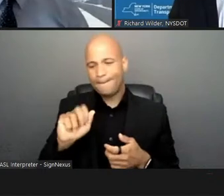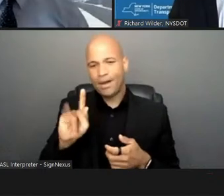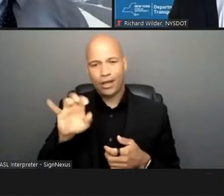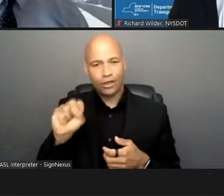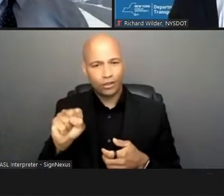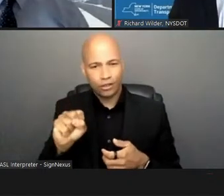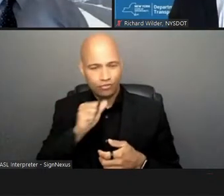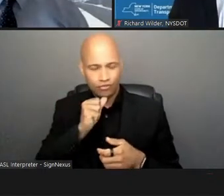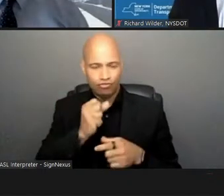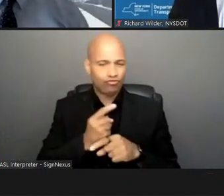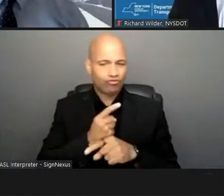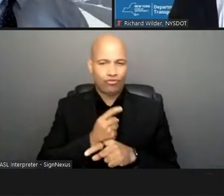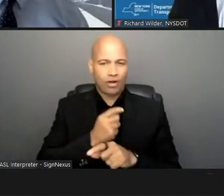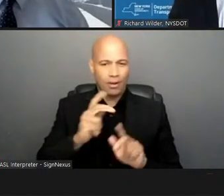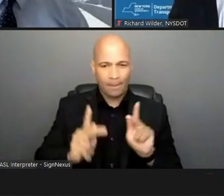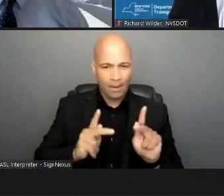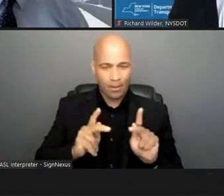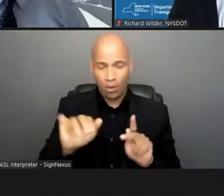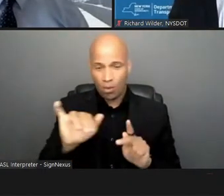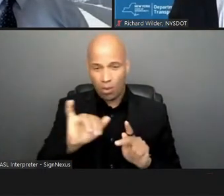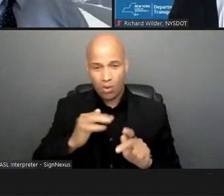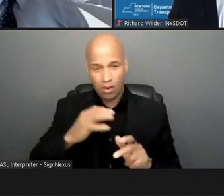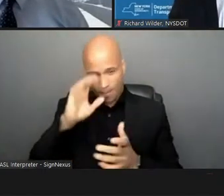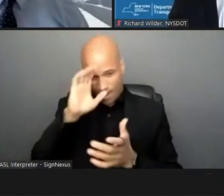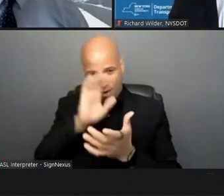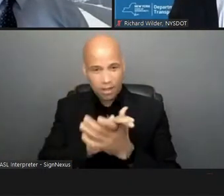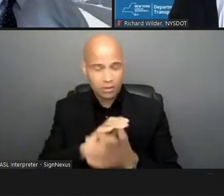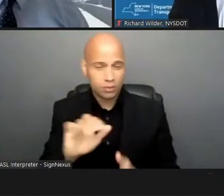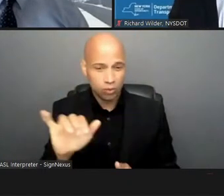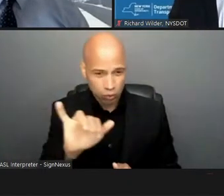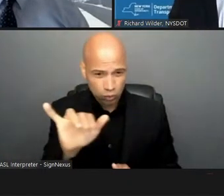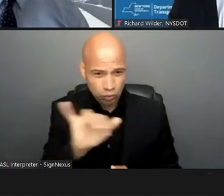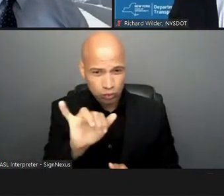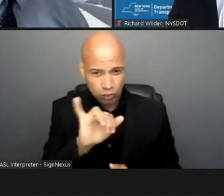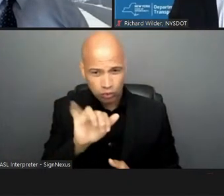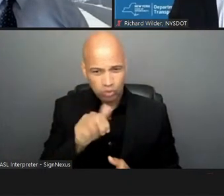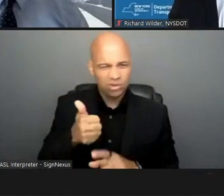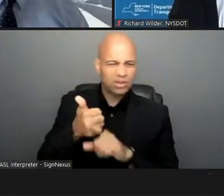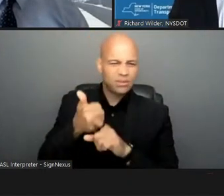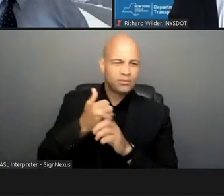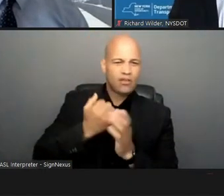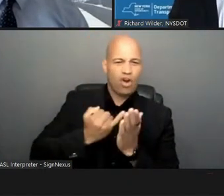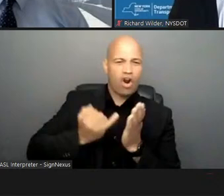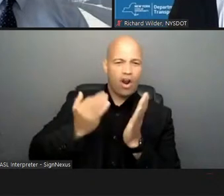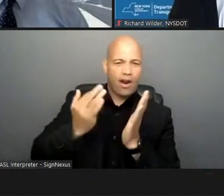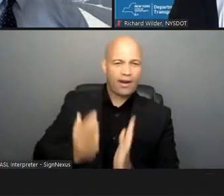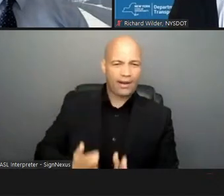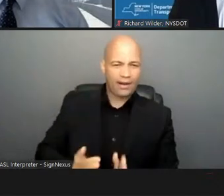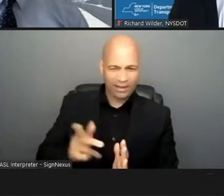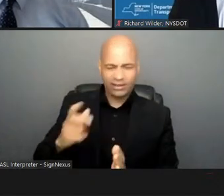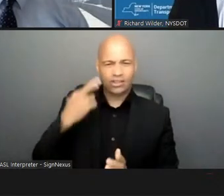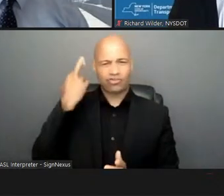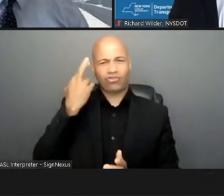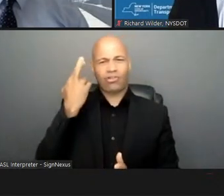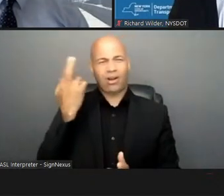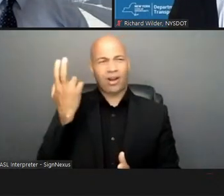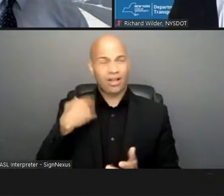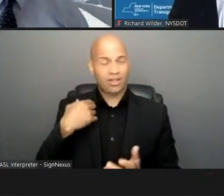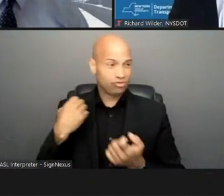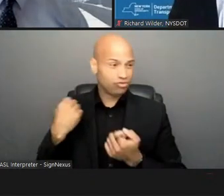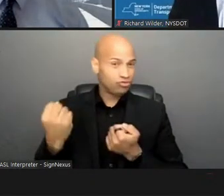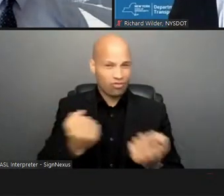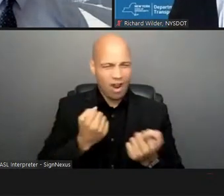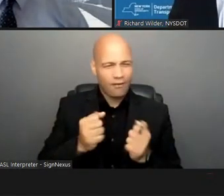secondly my husband also just um he's an artist so he relies on driving with his